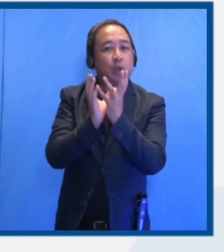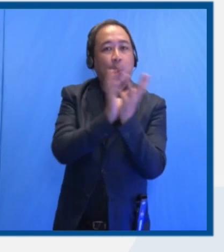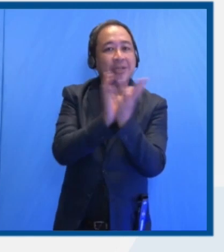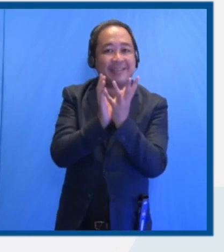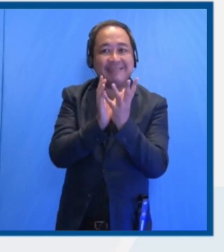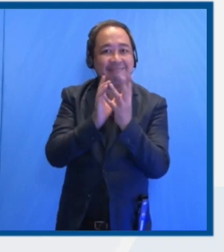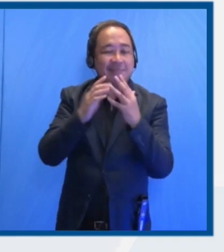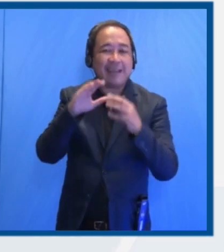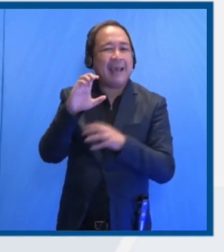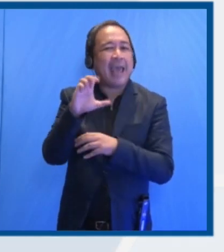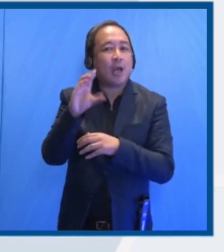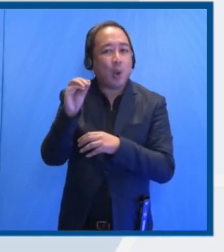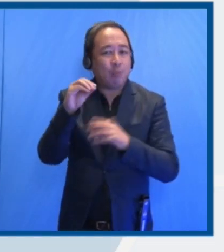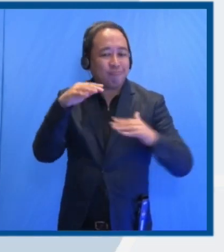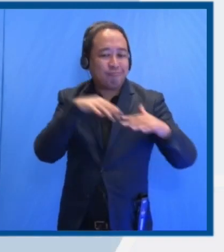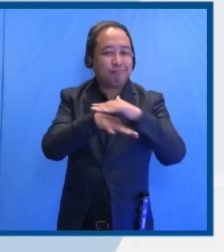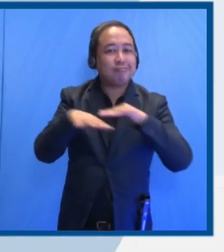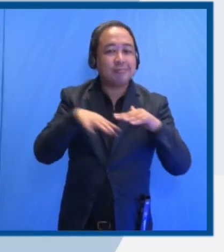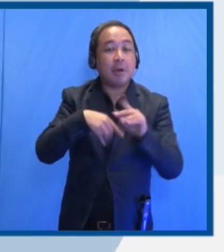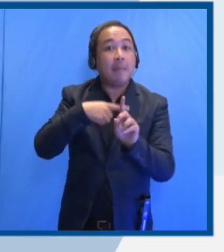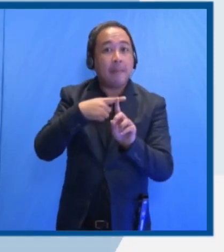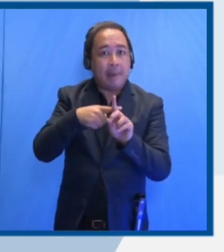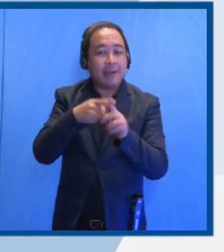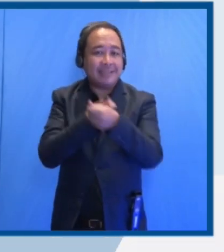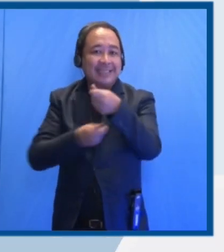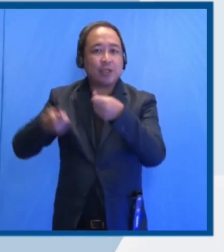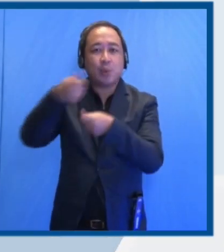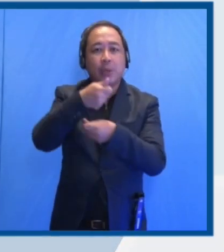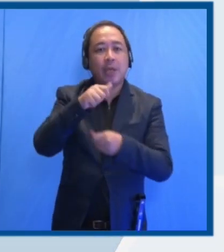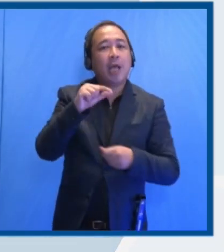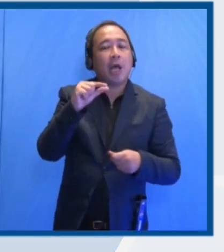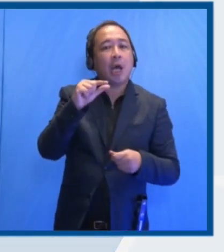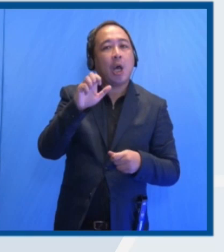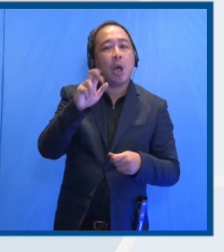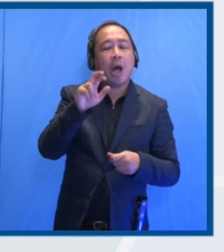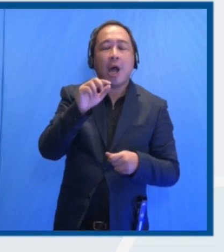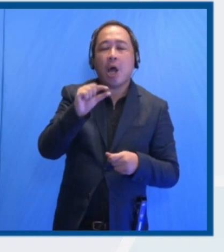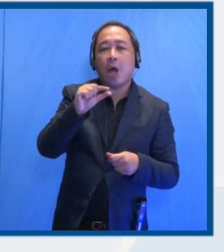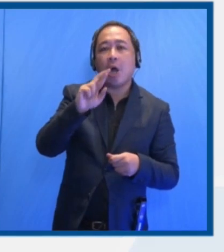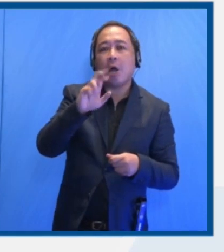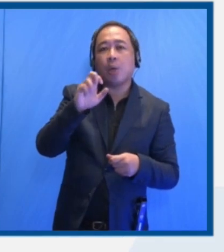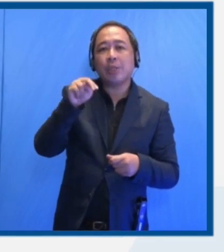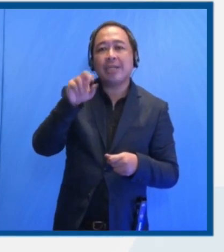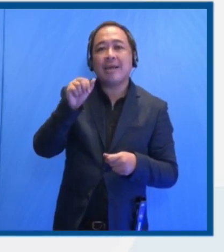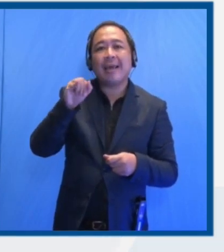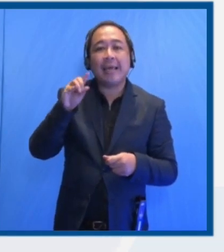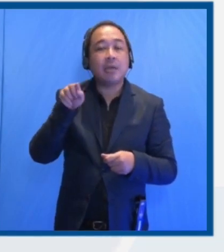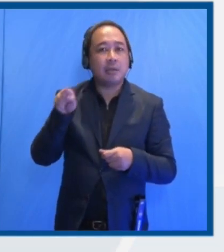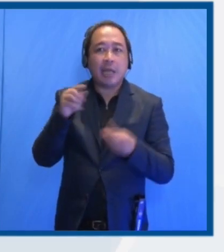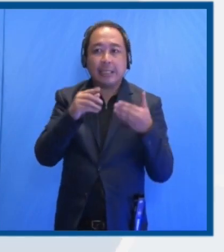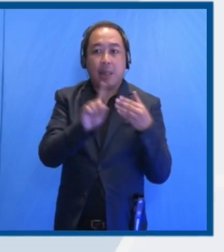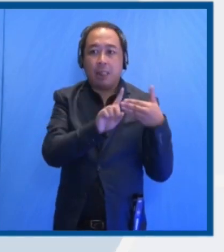as the executive director of Green Aid and the lead of the 1 Billion Trees for Africa, which